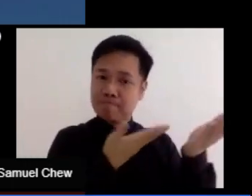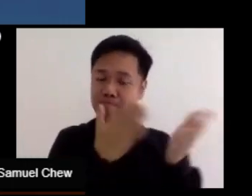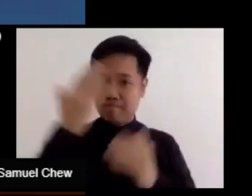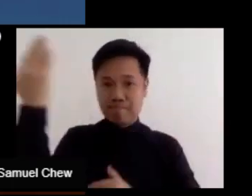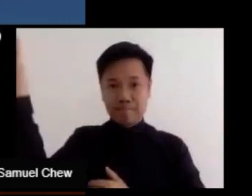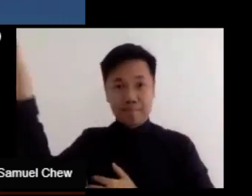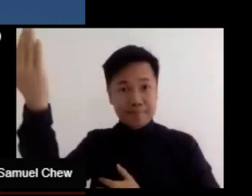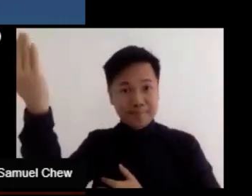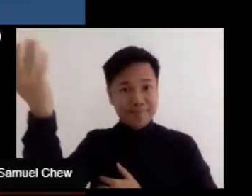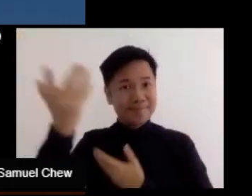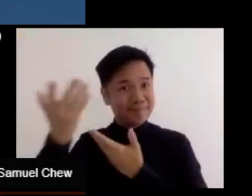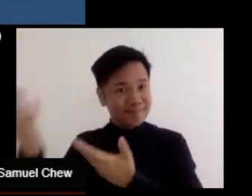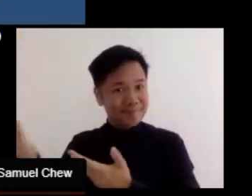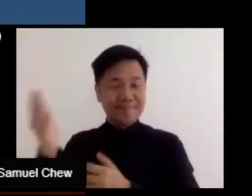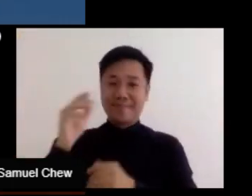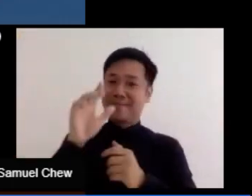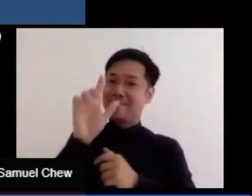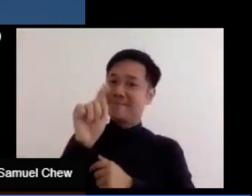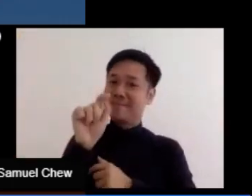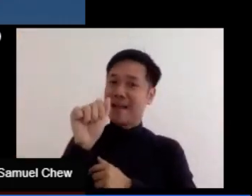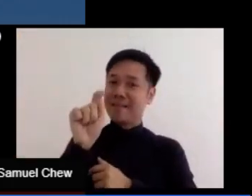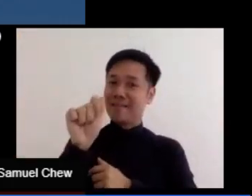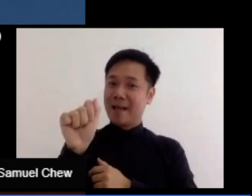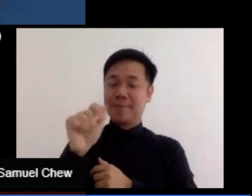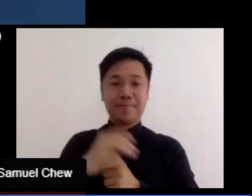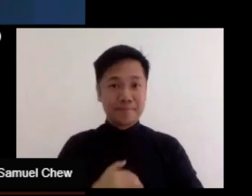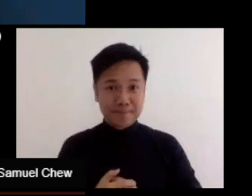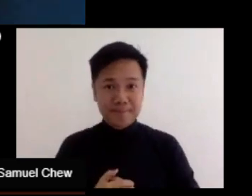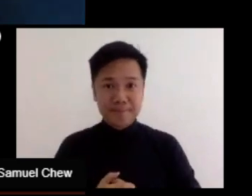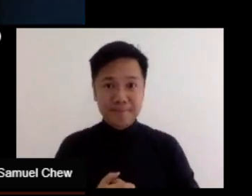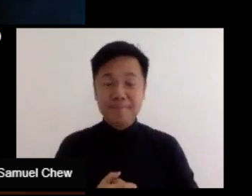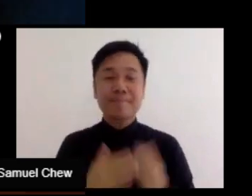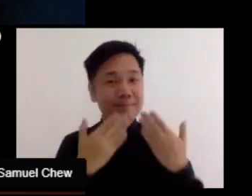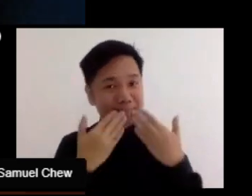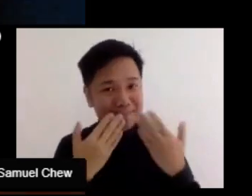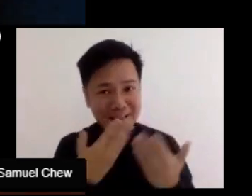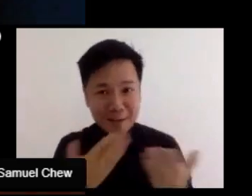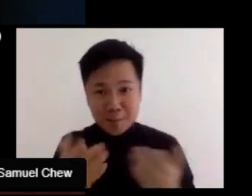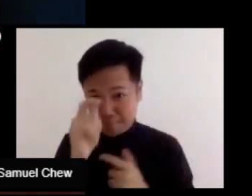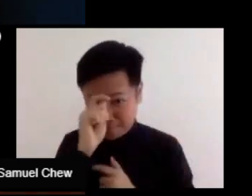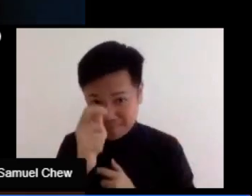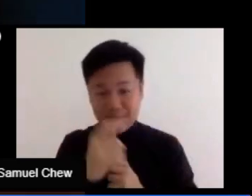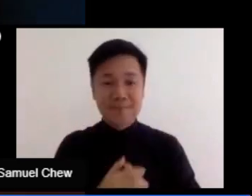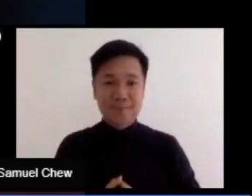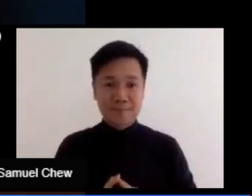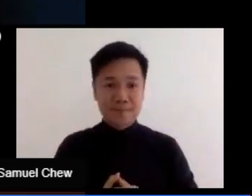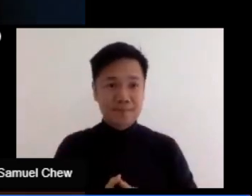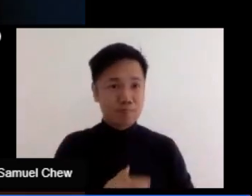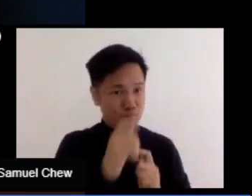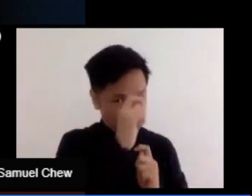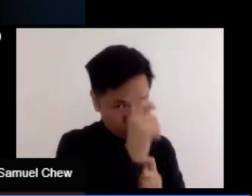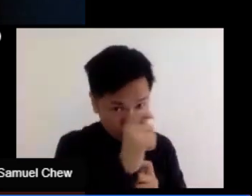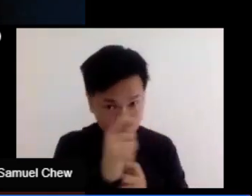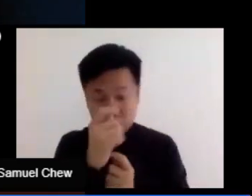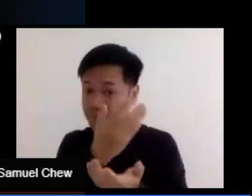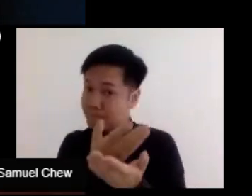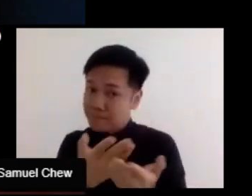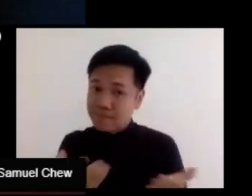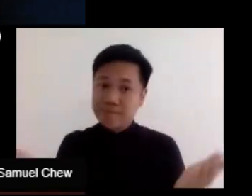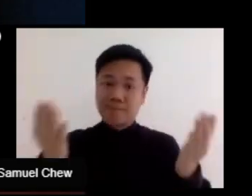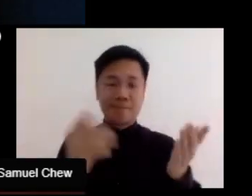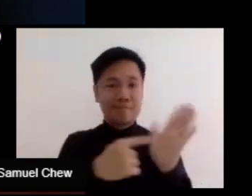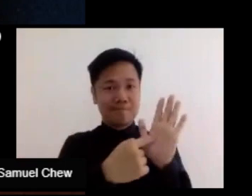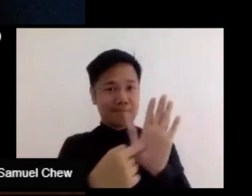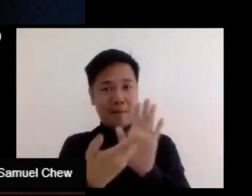you have the floor. Thank you, Madam Chair. Madam Chair, Excellencies, distinguished delegates, ladies